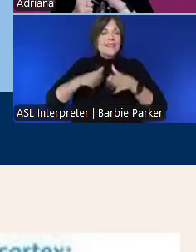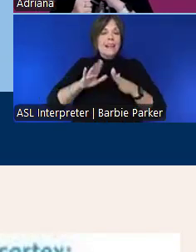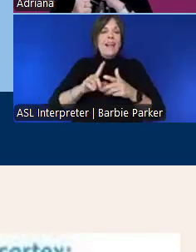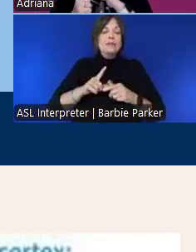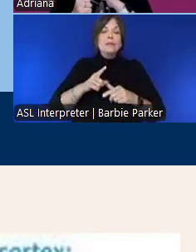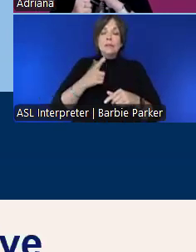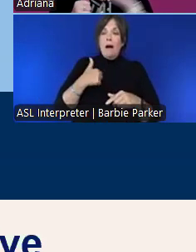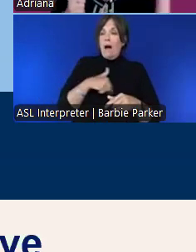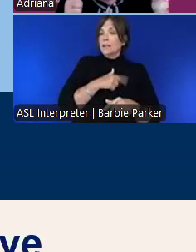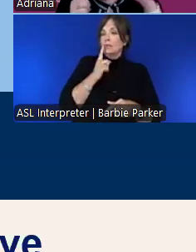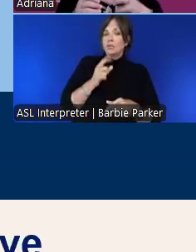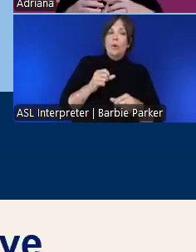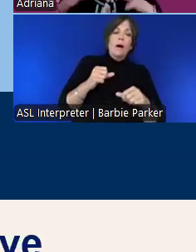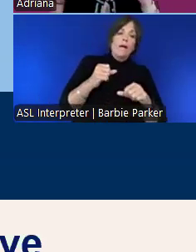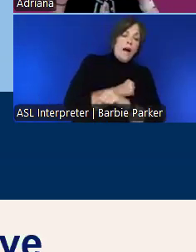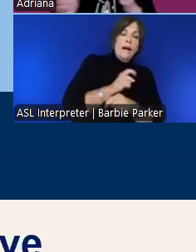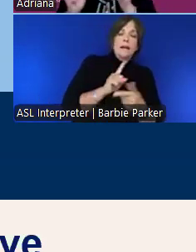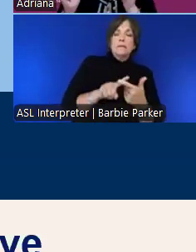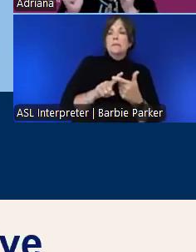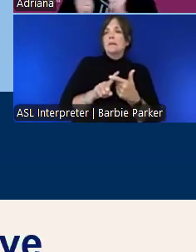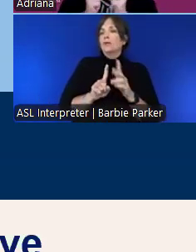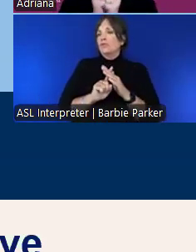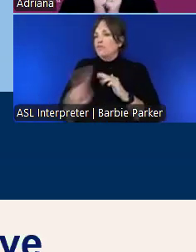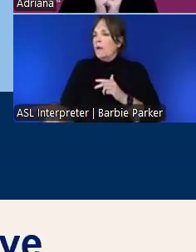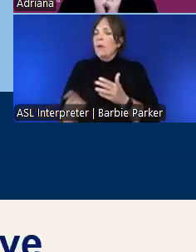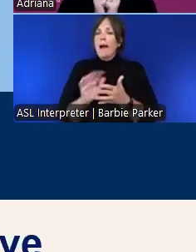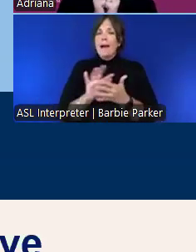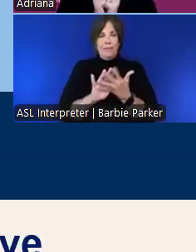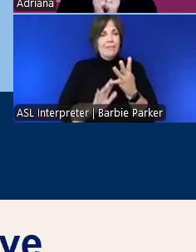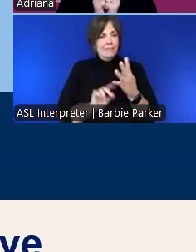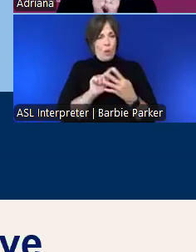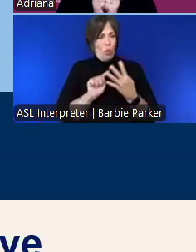to run away, right? And